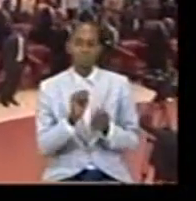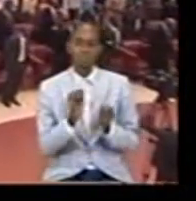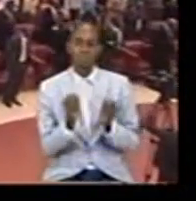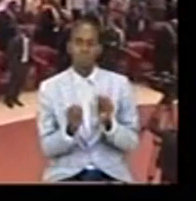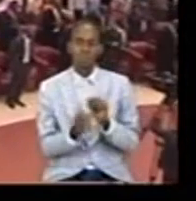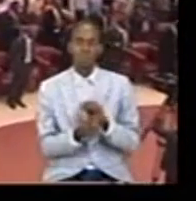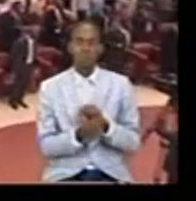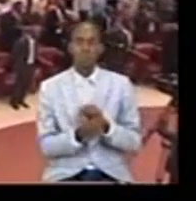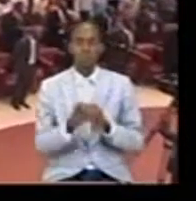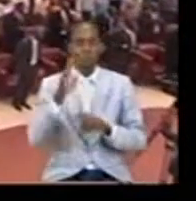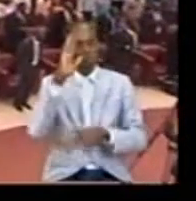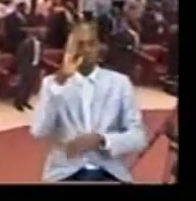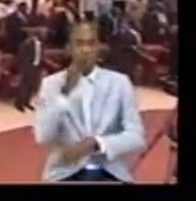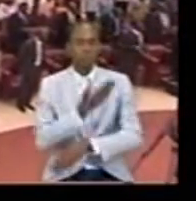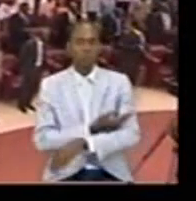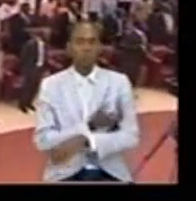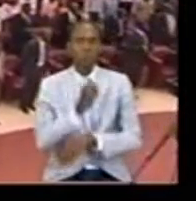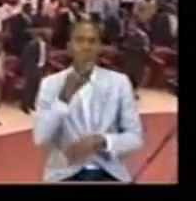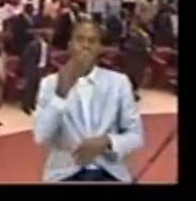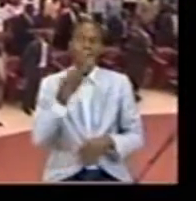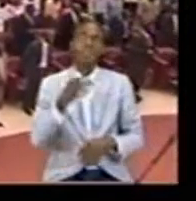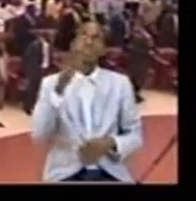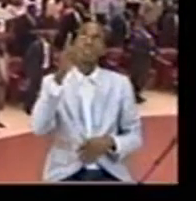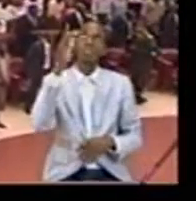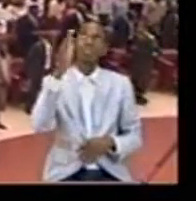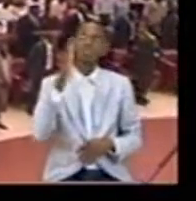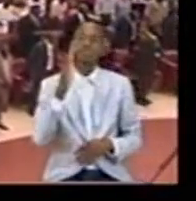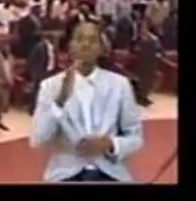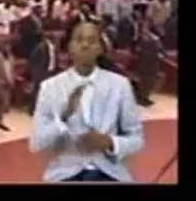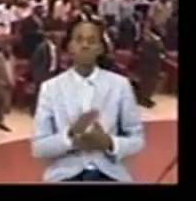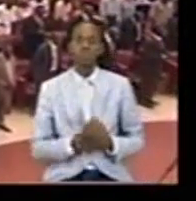Transformed sons of God.